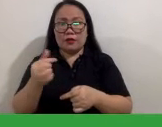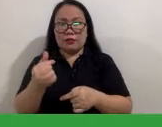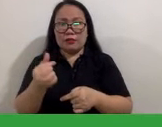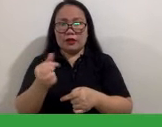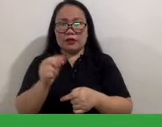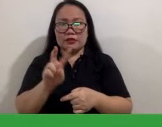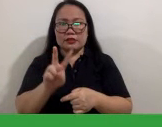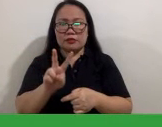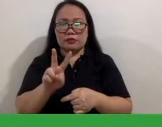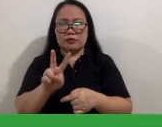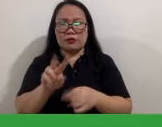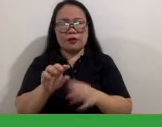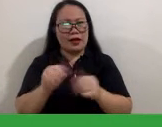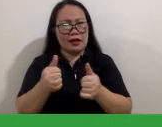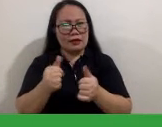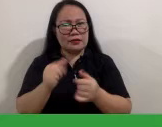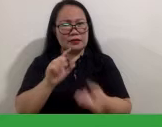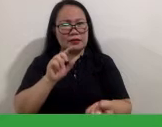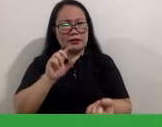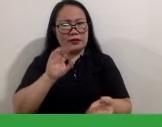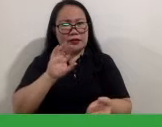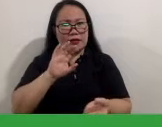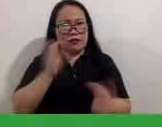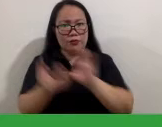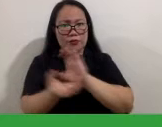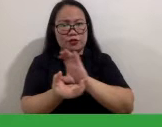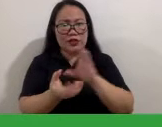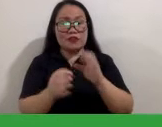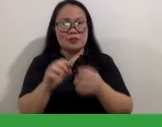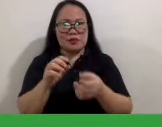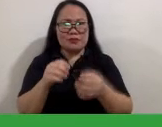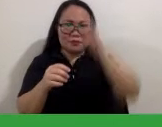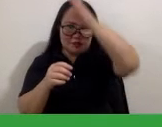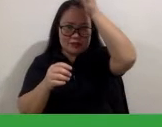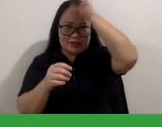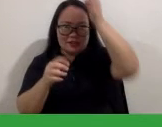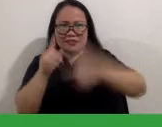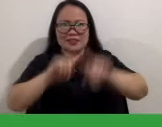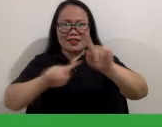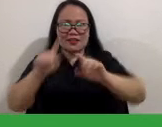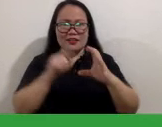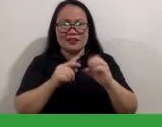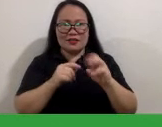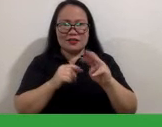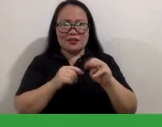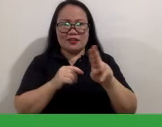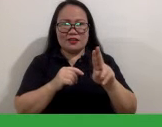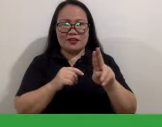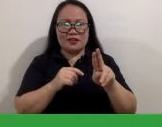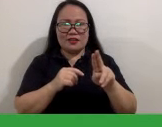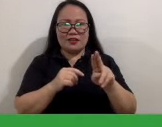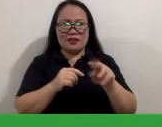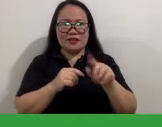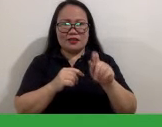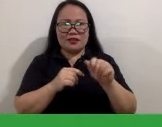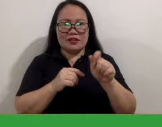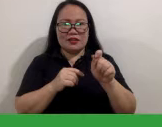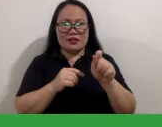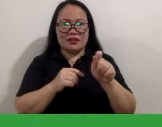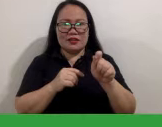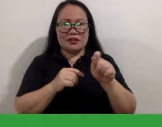So, paano natin to gagawing commutative property? So, etong 5 plus 2, since naka-group siya,